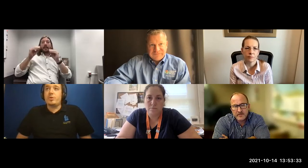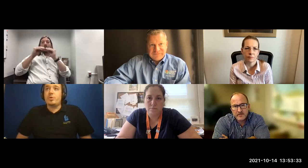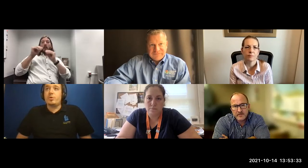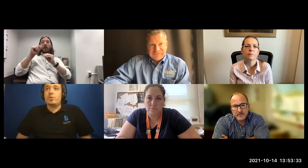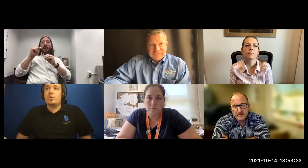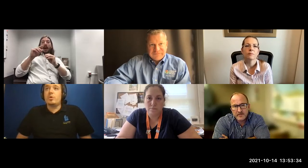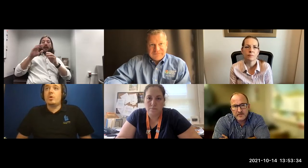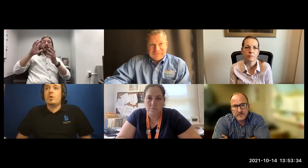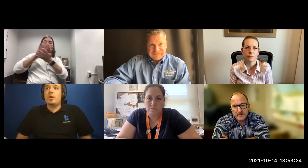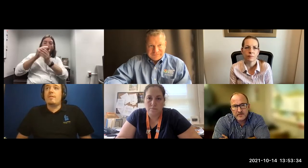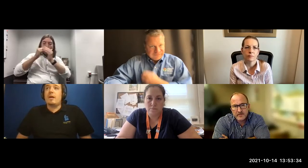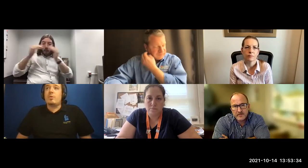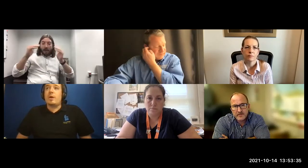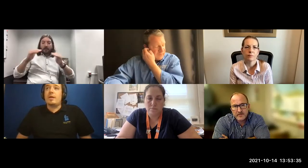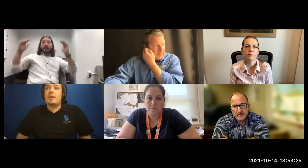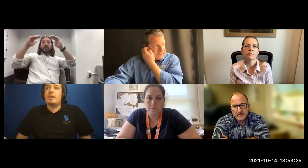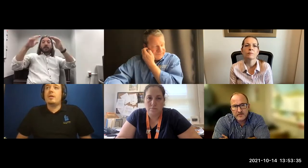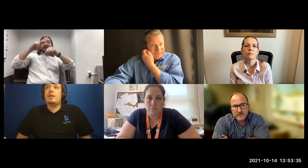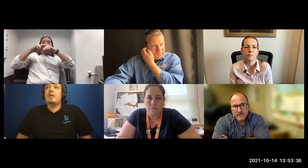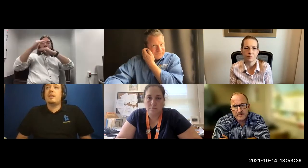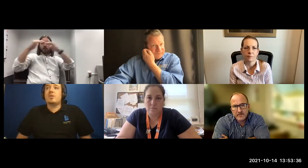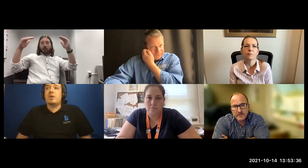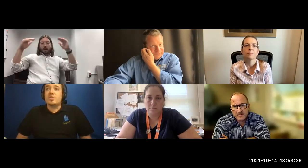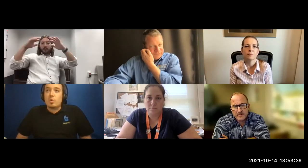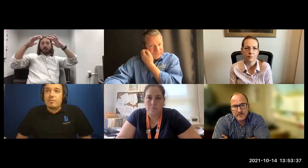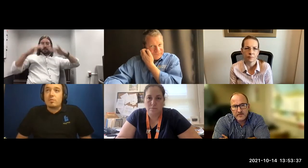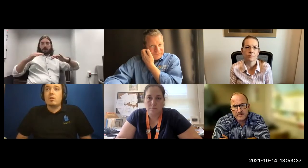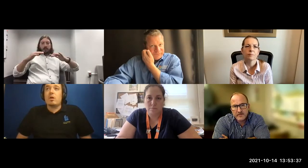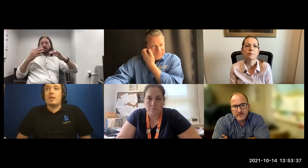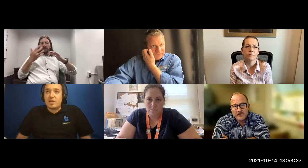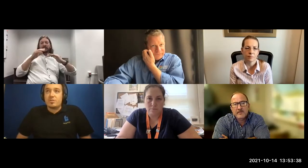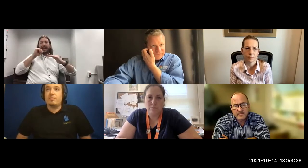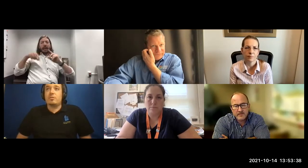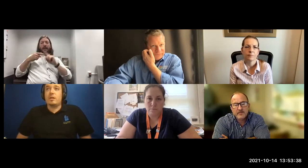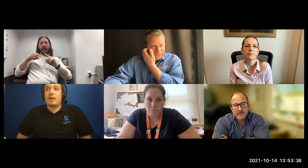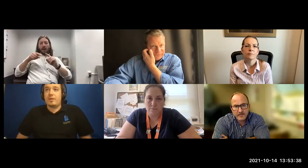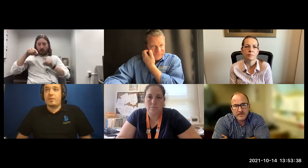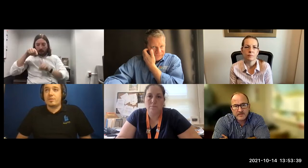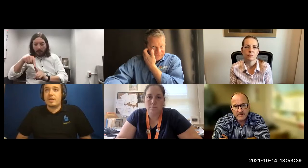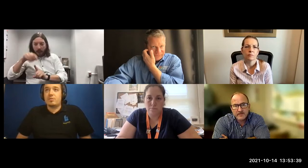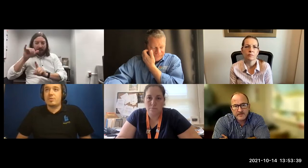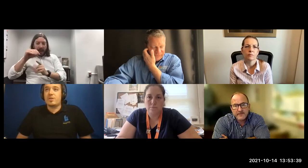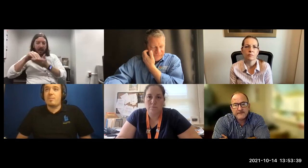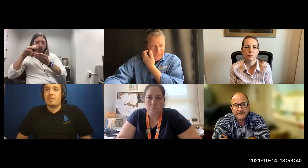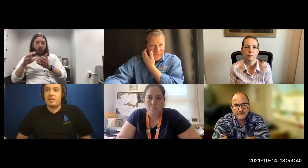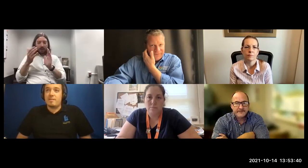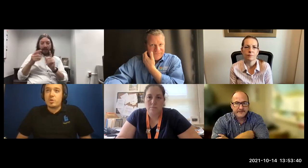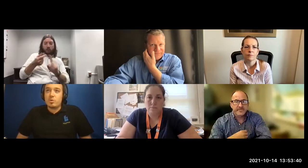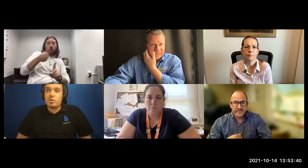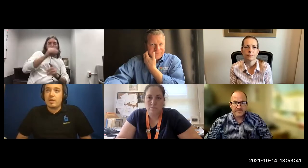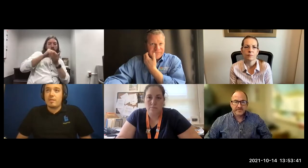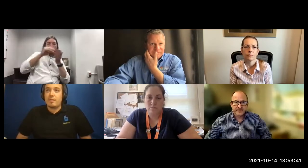more to evaluate things on a school level, on a national level, and how that trickles down. So it's not about